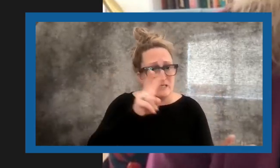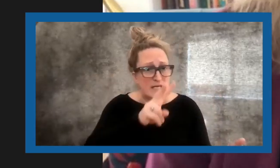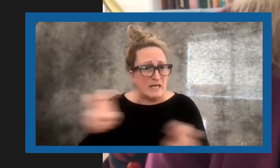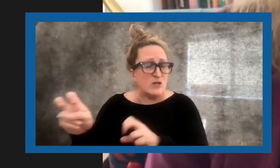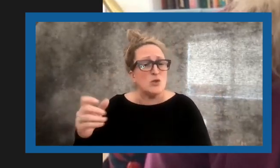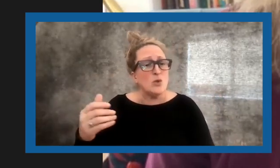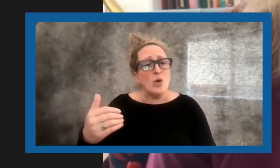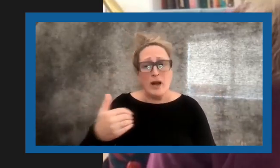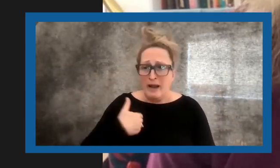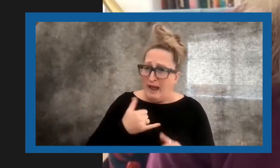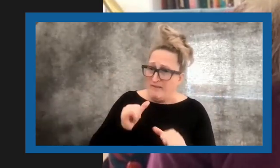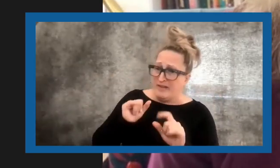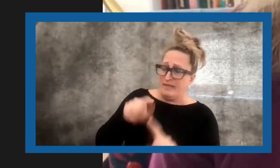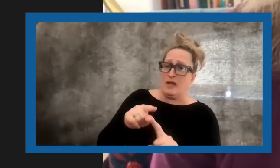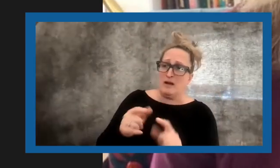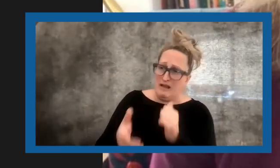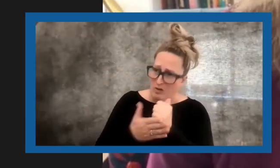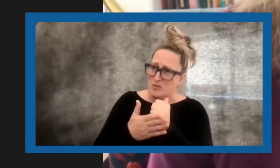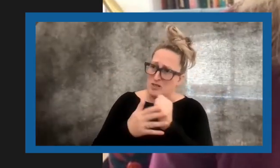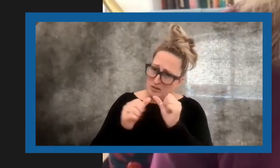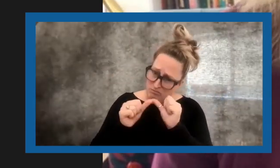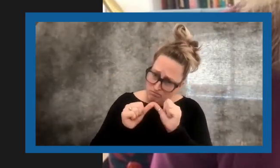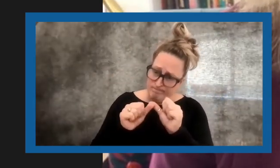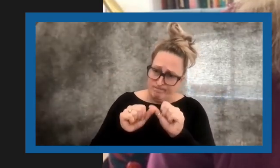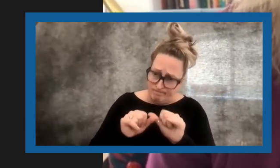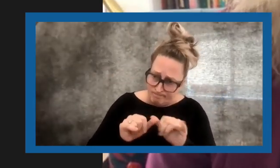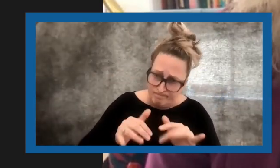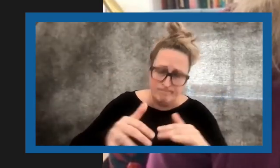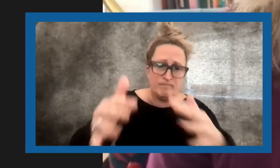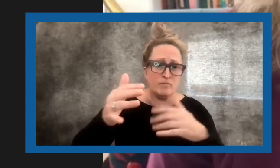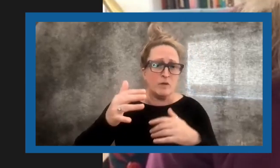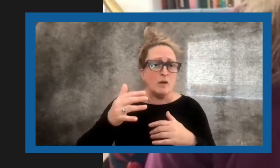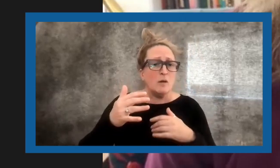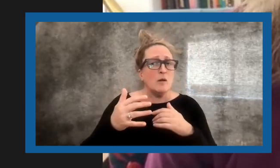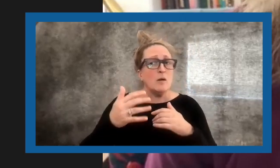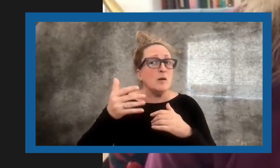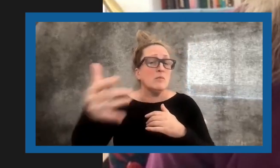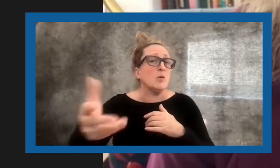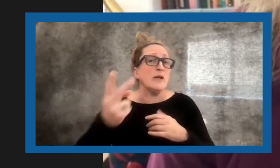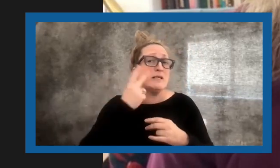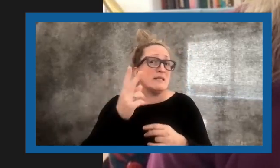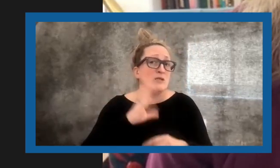having this helps us move that forward. It helps us move to a time where maybe we can see